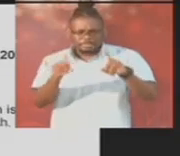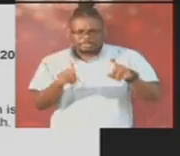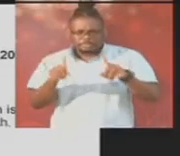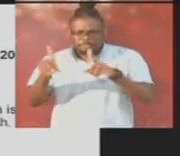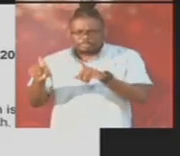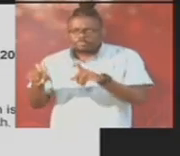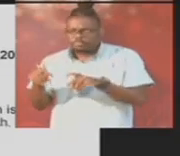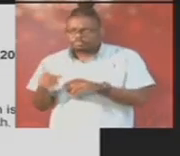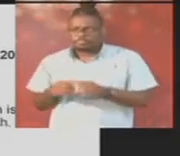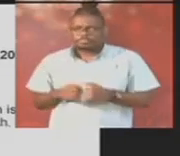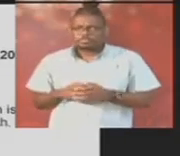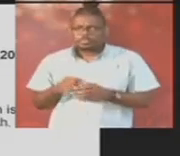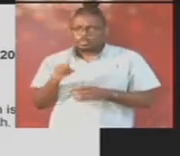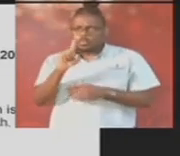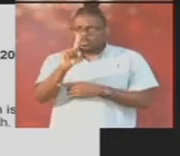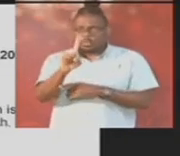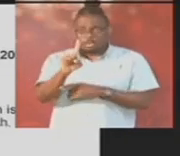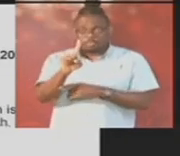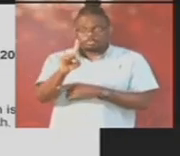far,